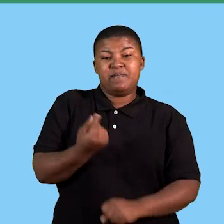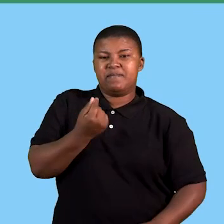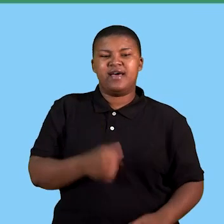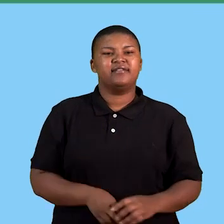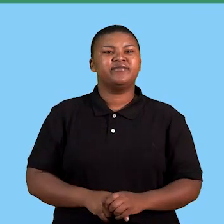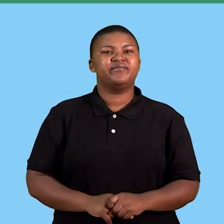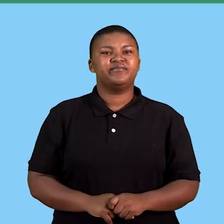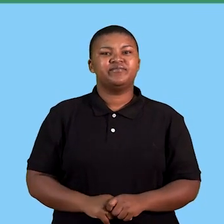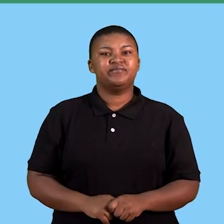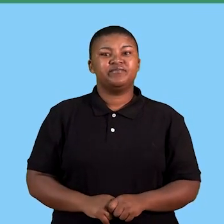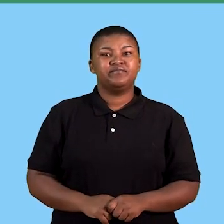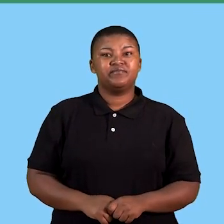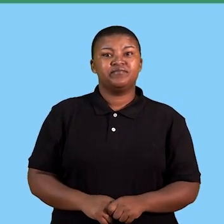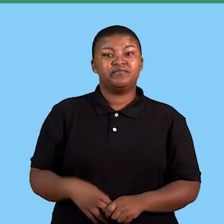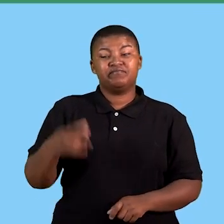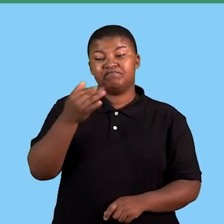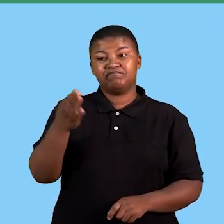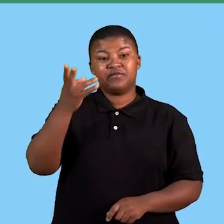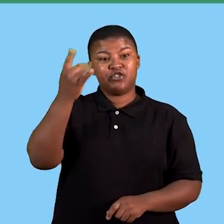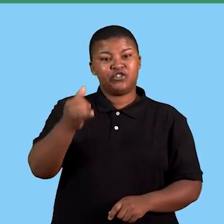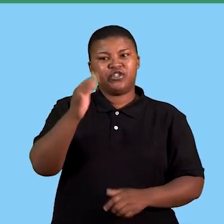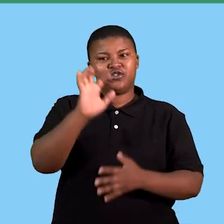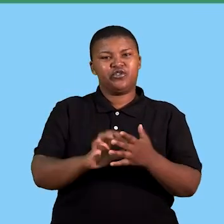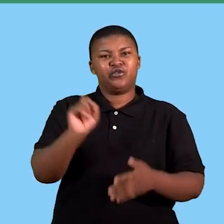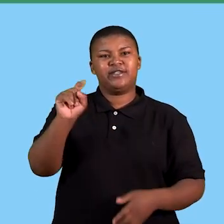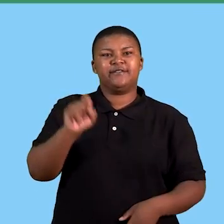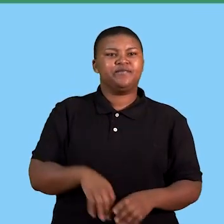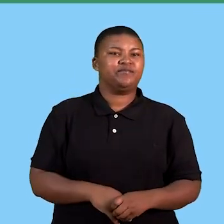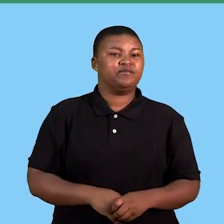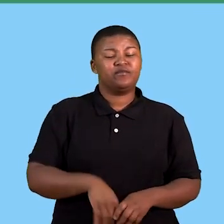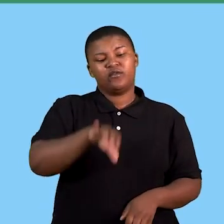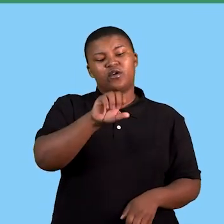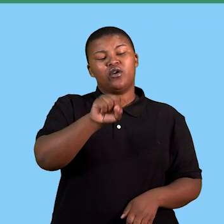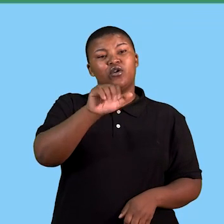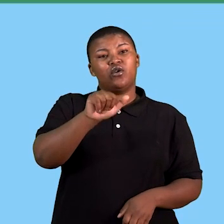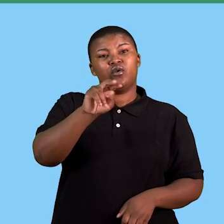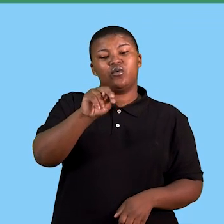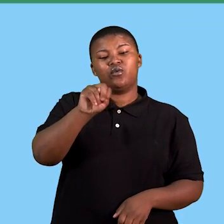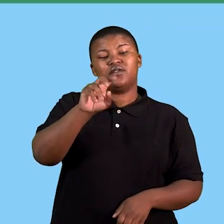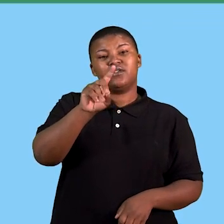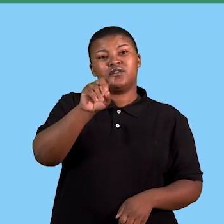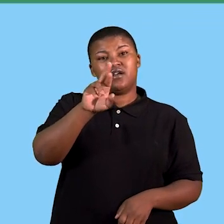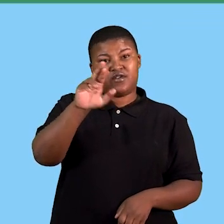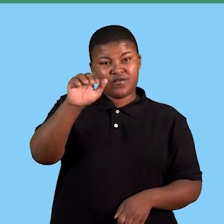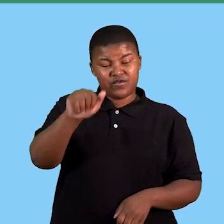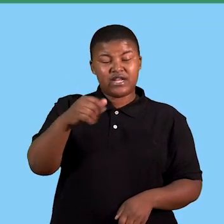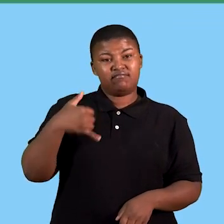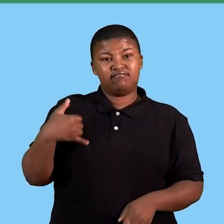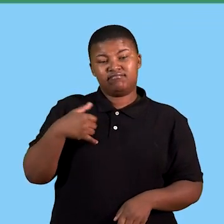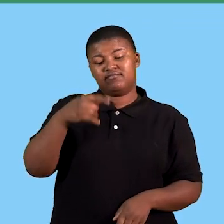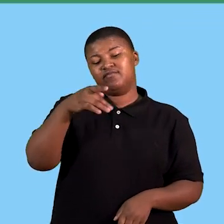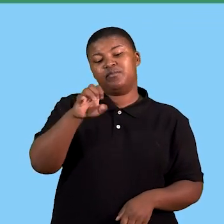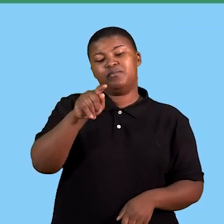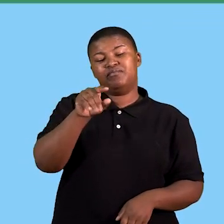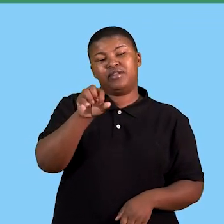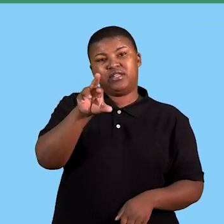So let's take a look at this scenario. Sandra Peters started a business that makes and sells clothes to private